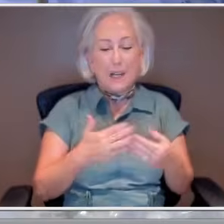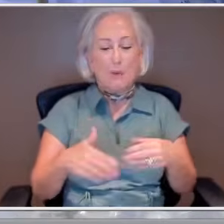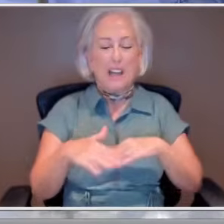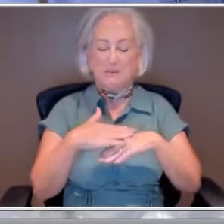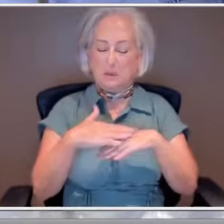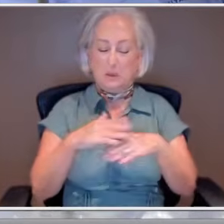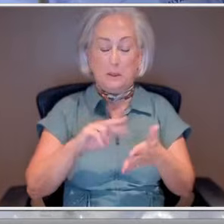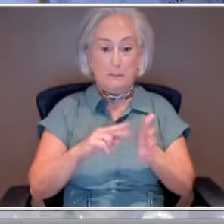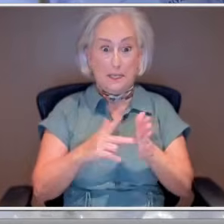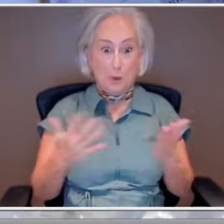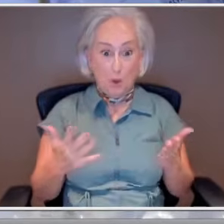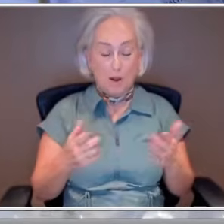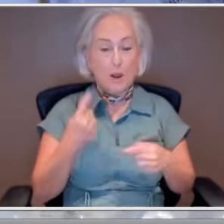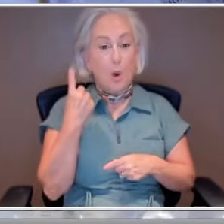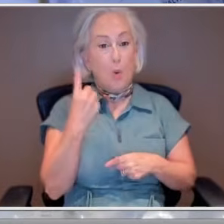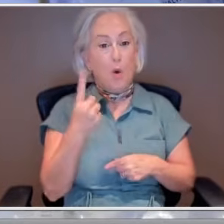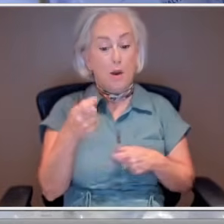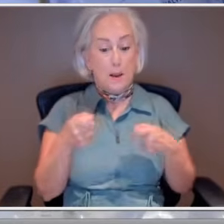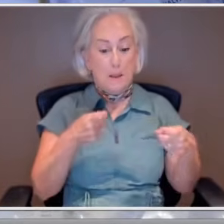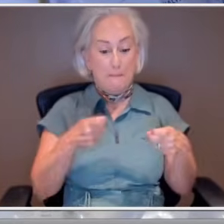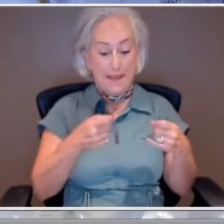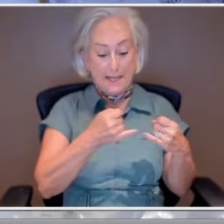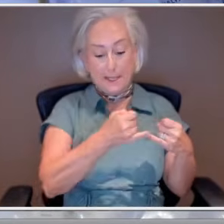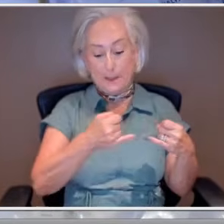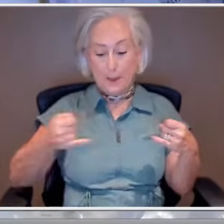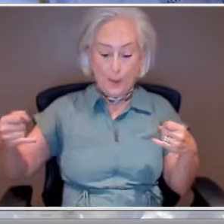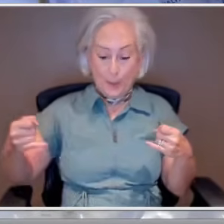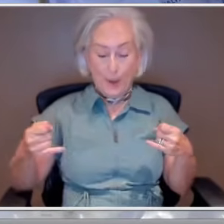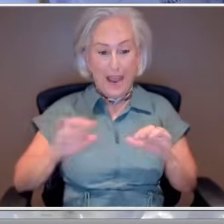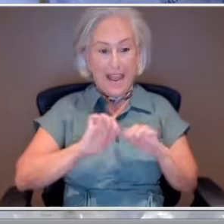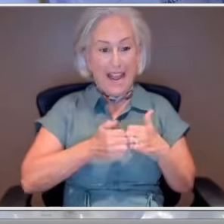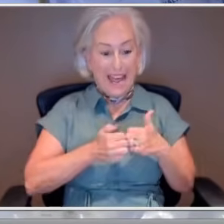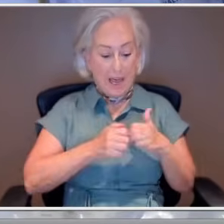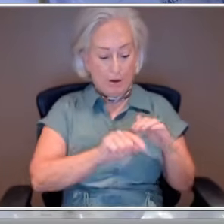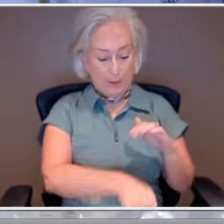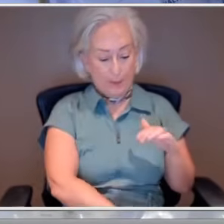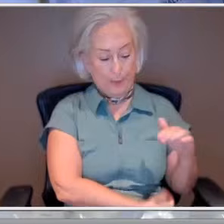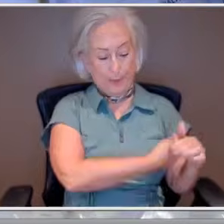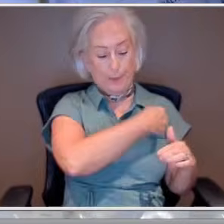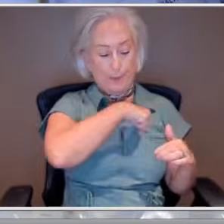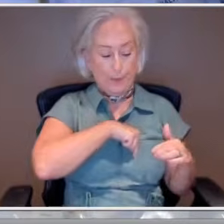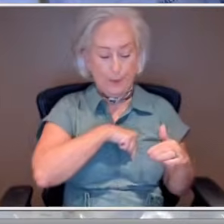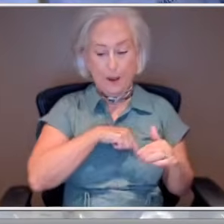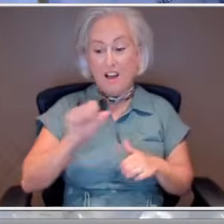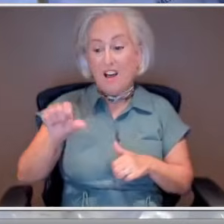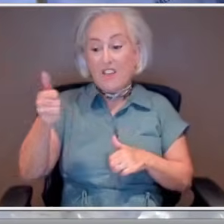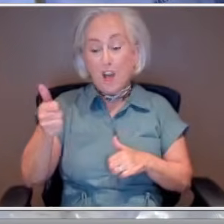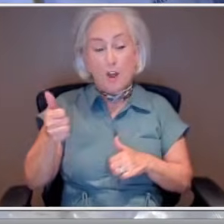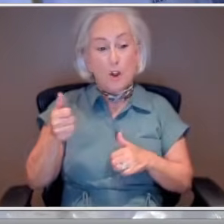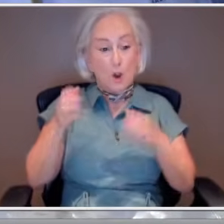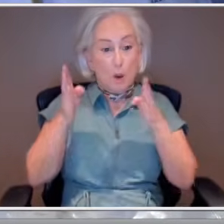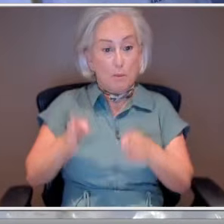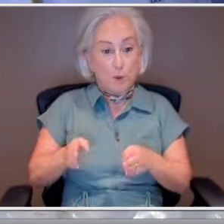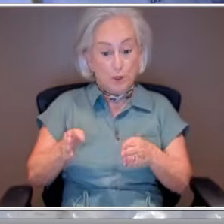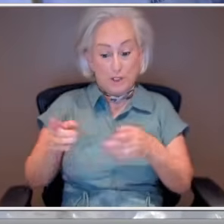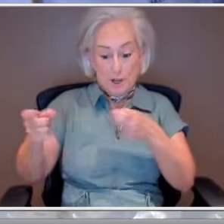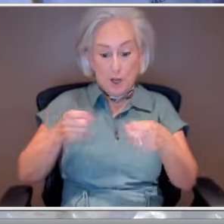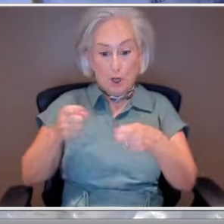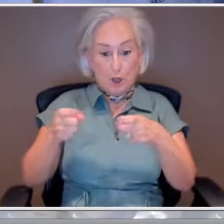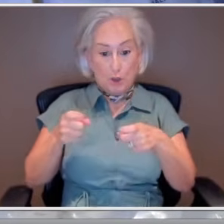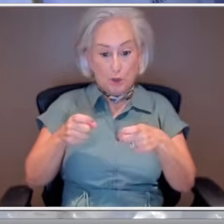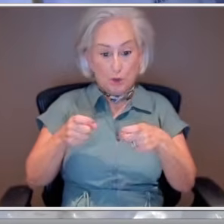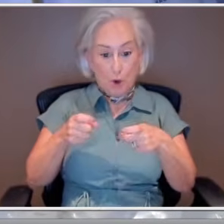the catheter and the device where it is, and the other person is deploying the balloon and using the inflator to